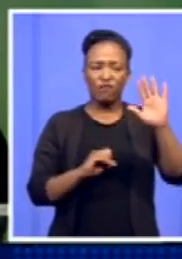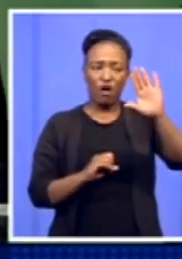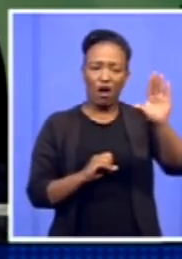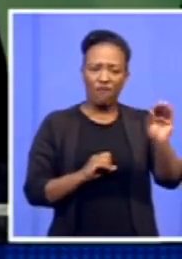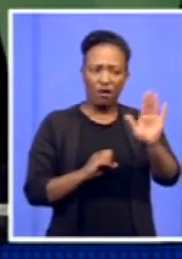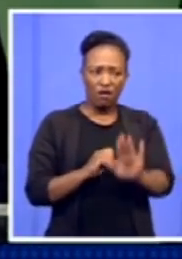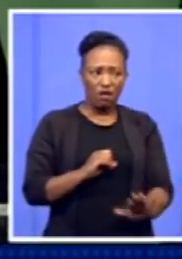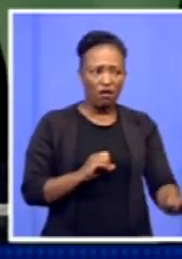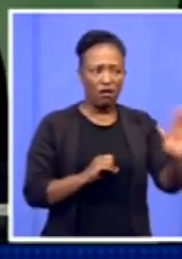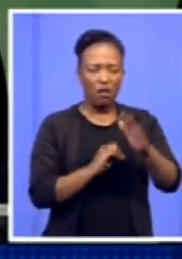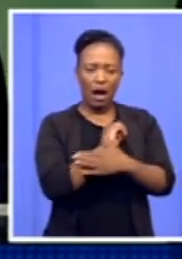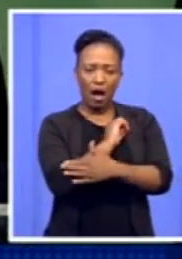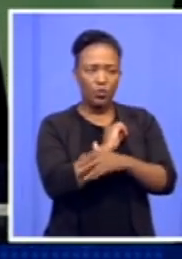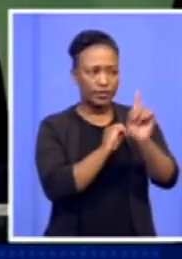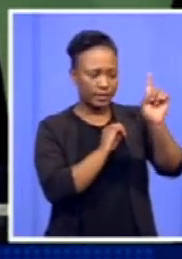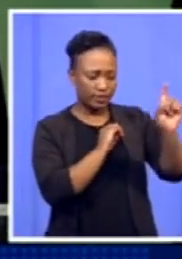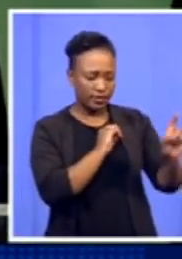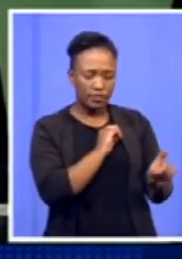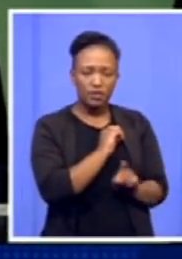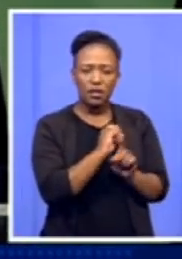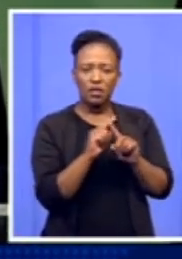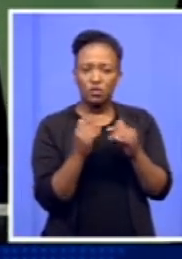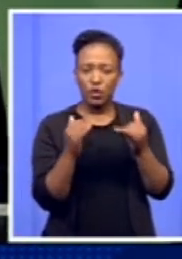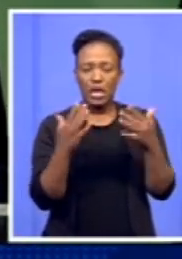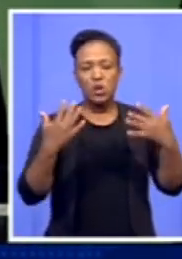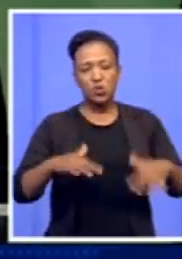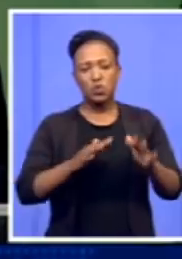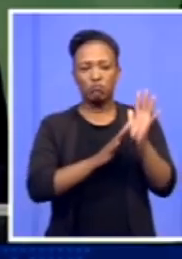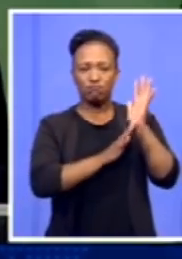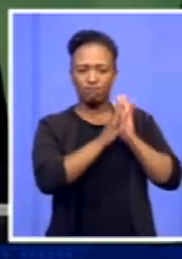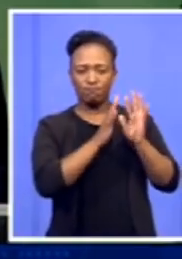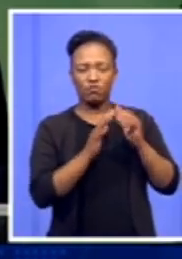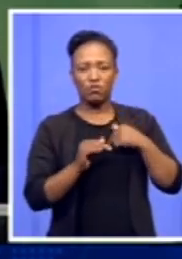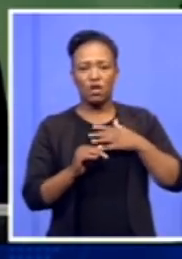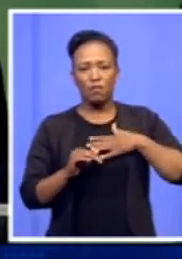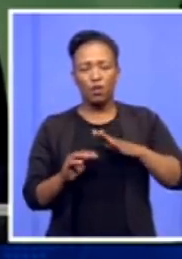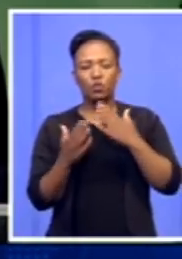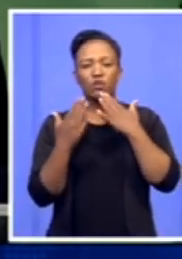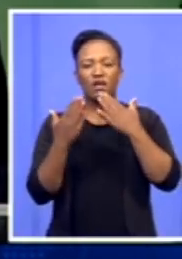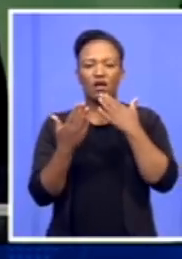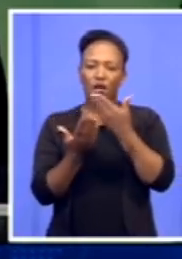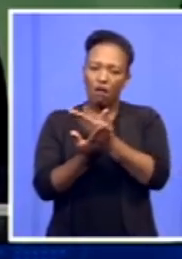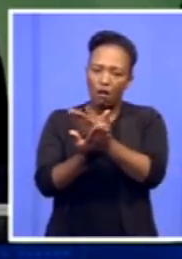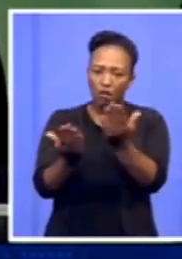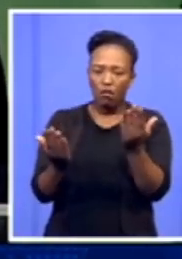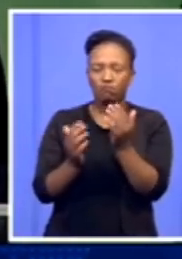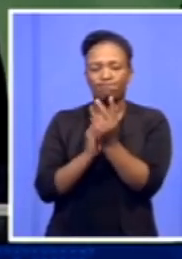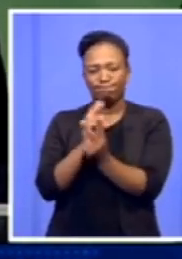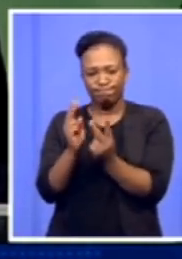is a historic day, and I would like to thank everybody once again.